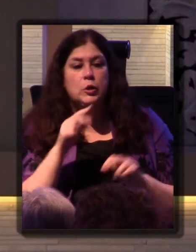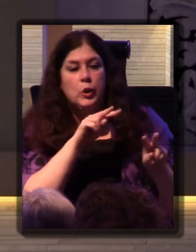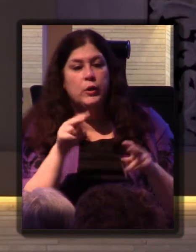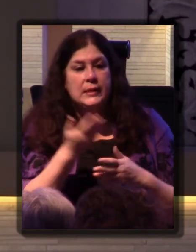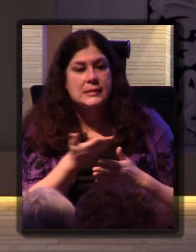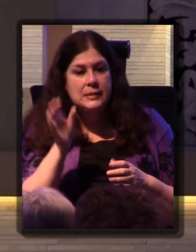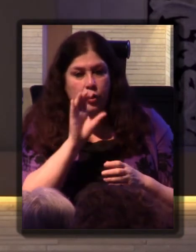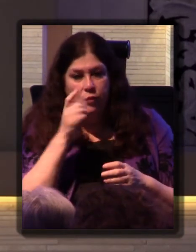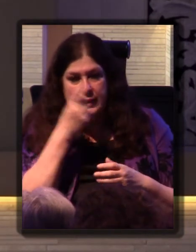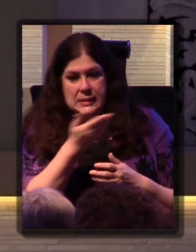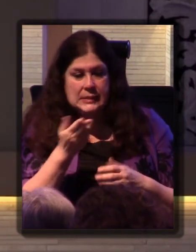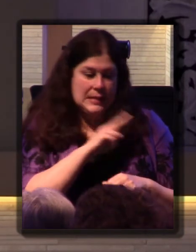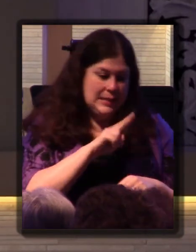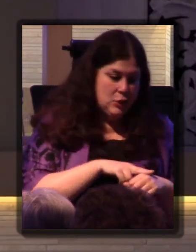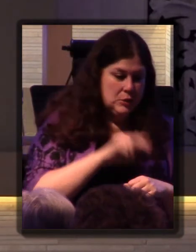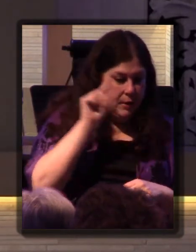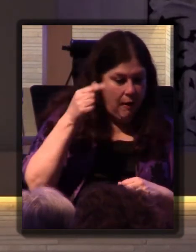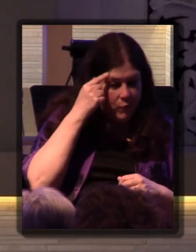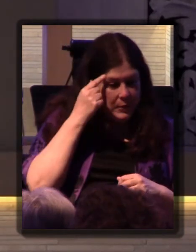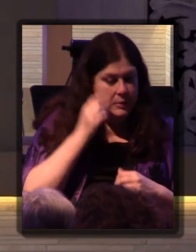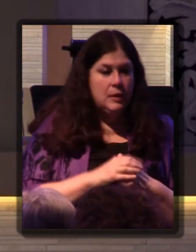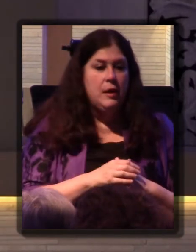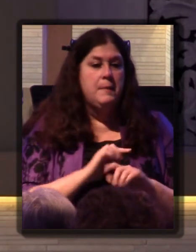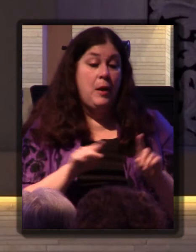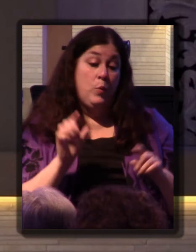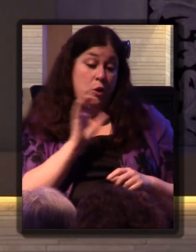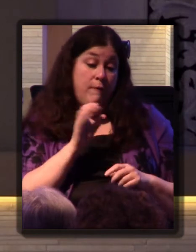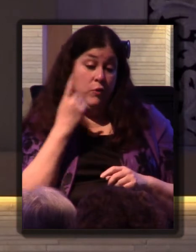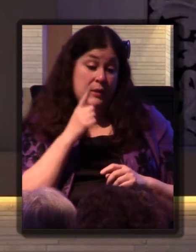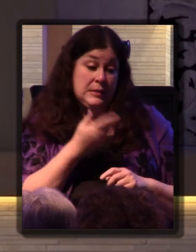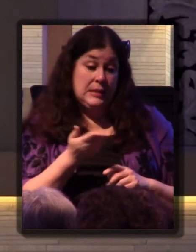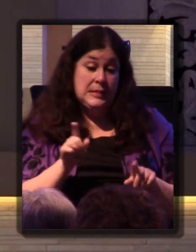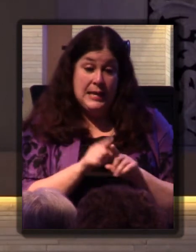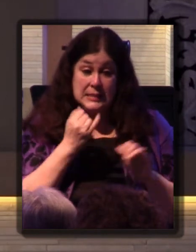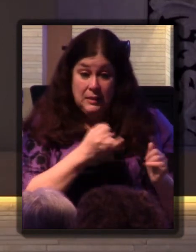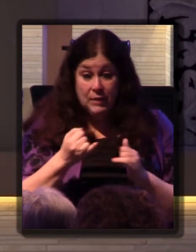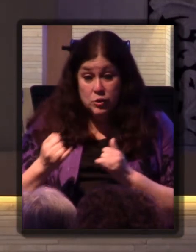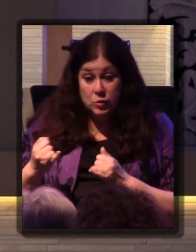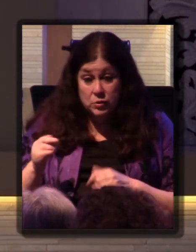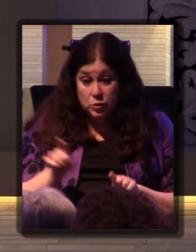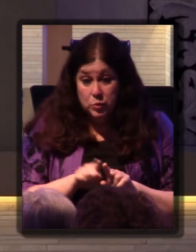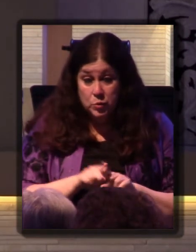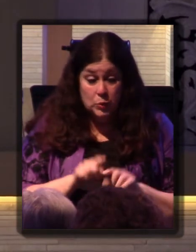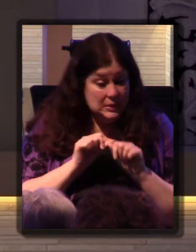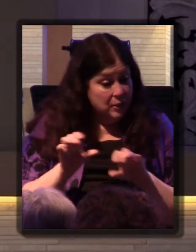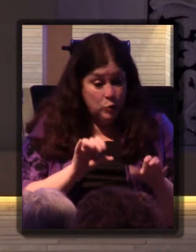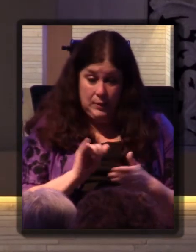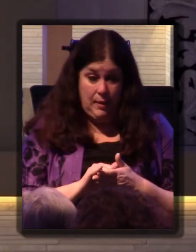And not only do we look for these things as nations and governments, but we look for the same kind of things as individuals, don't